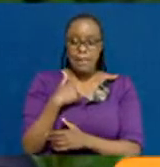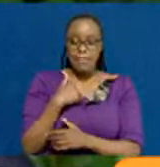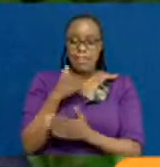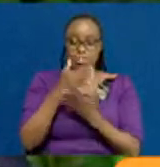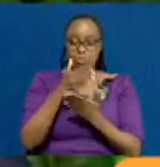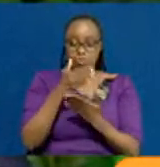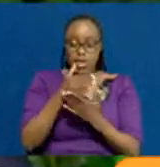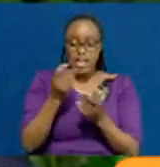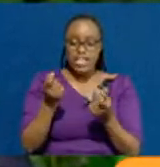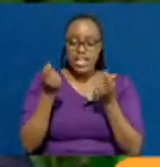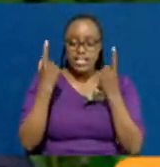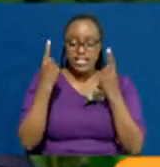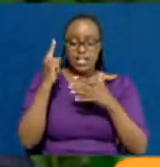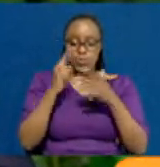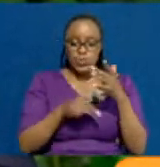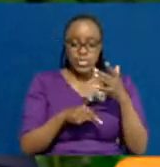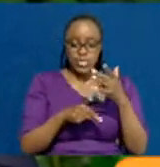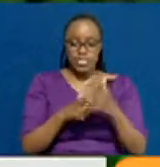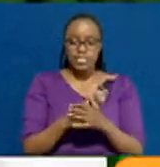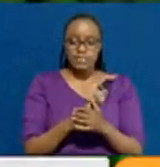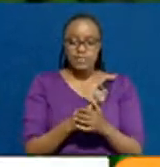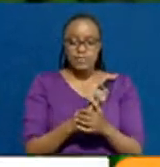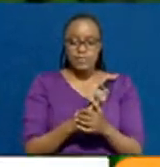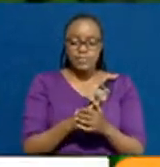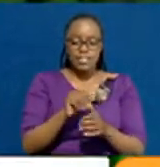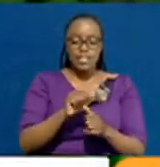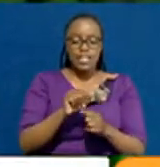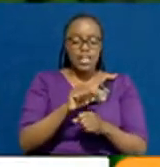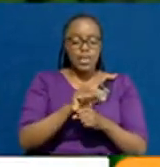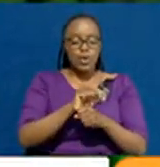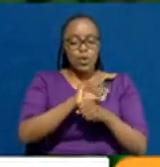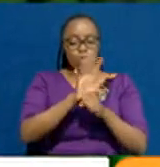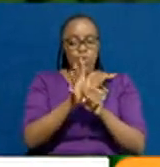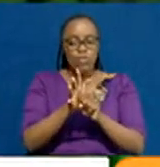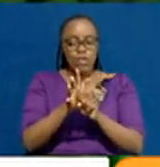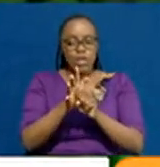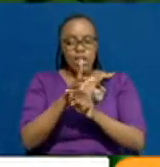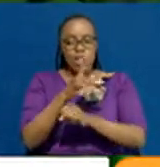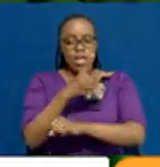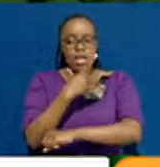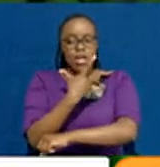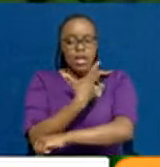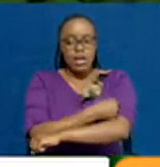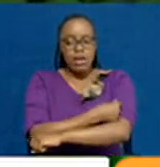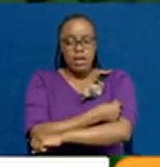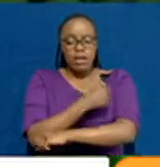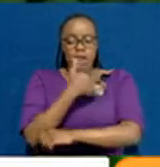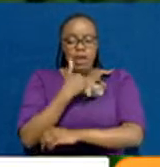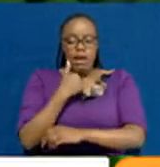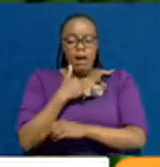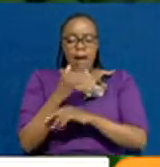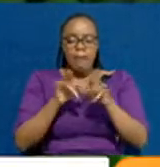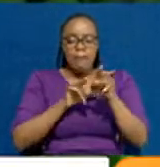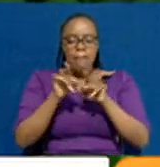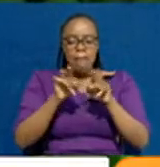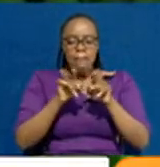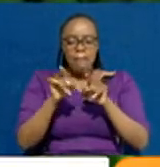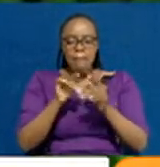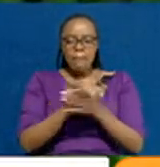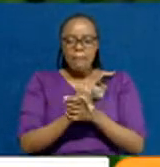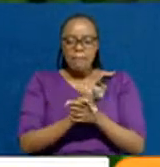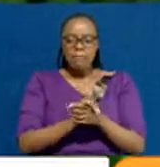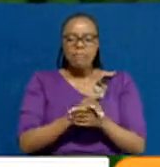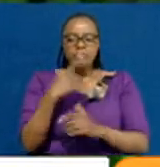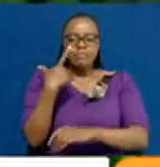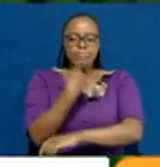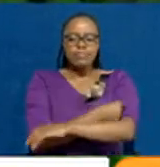really truly understand that the COVID-19 vaccination has gone through a journey where the vaccines